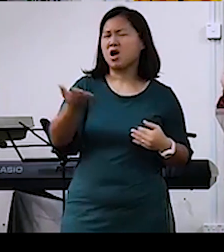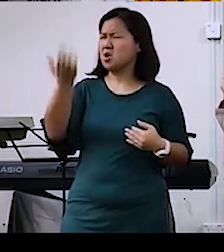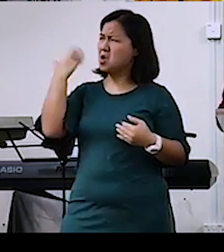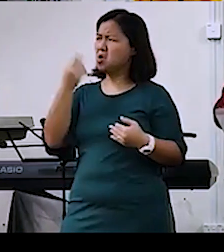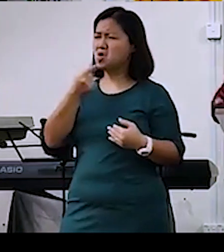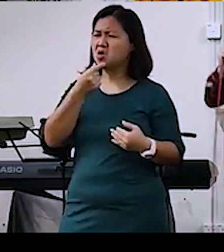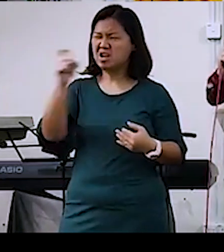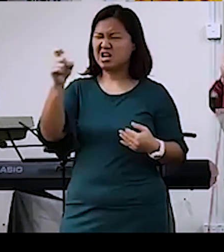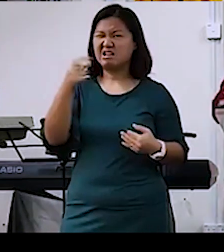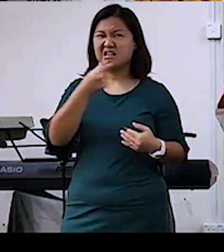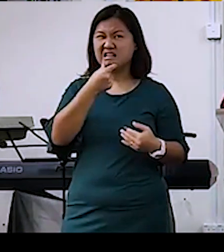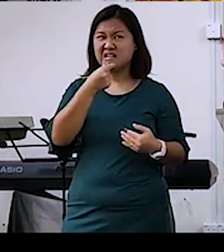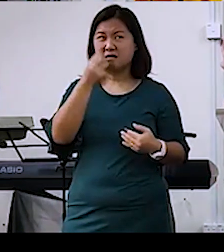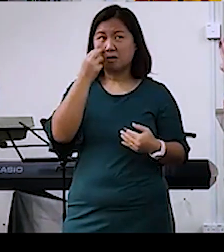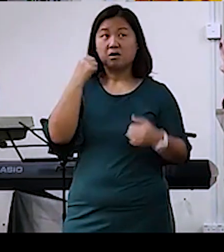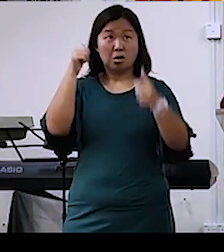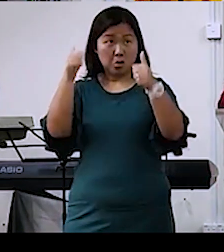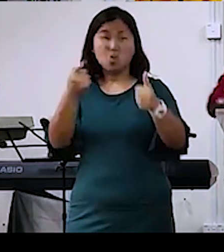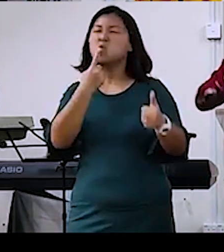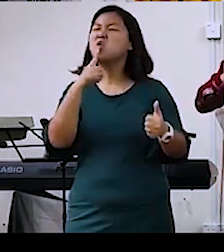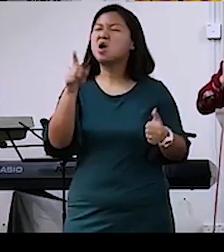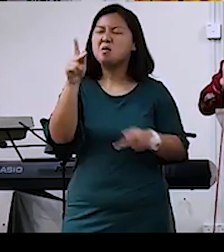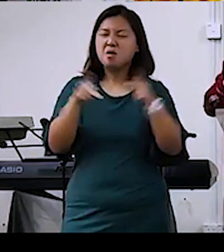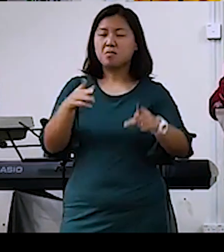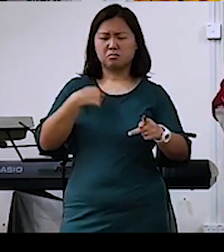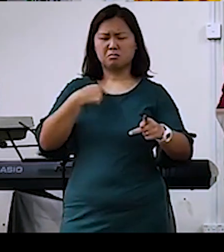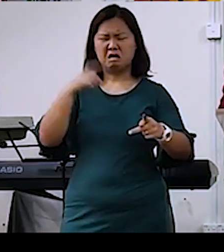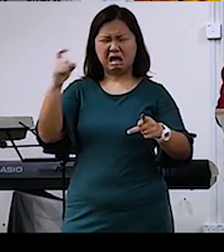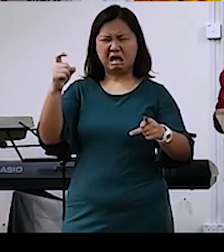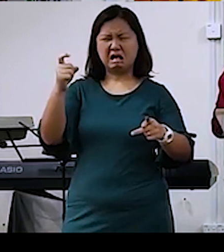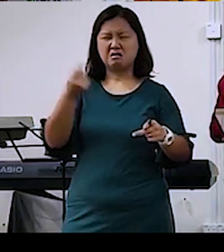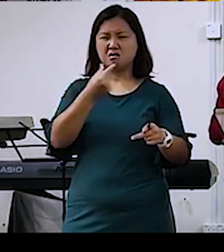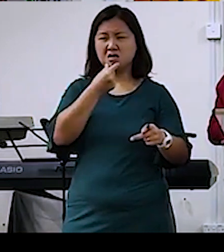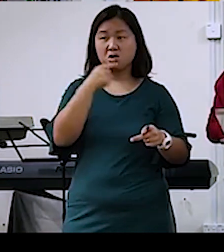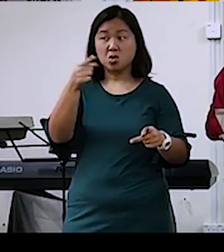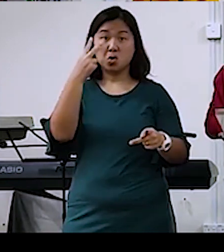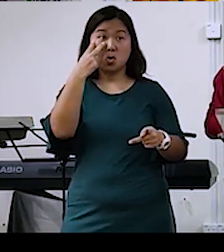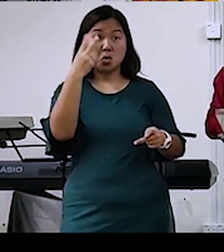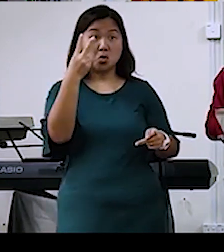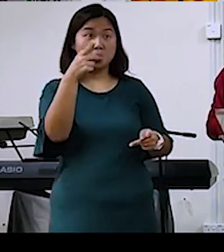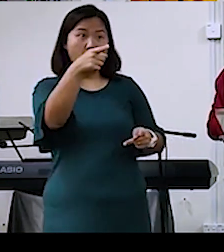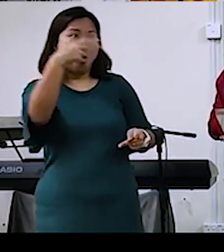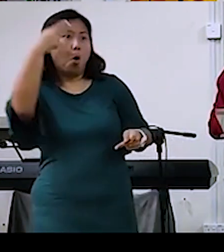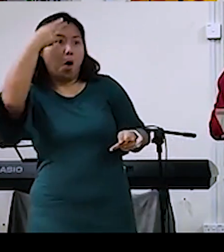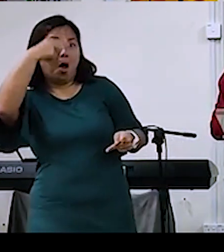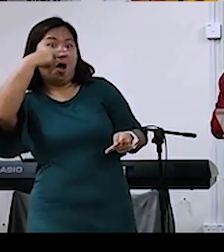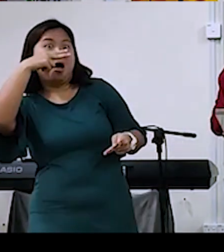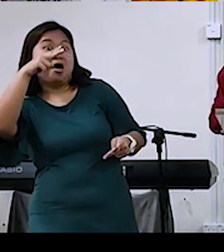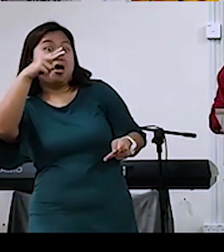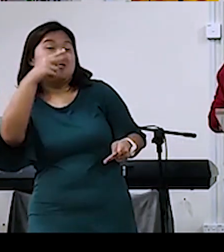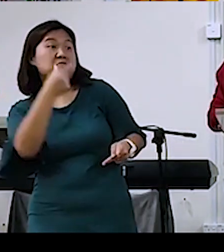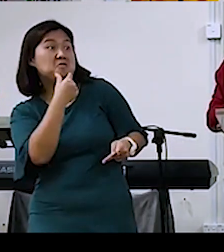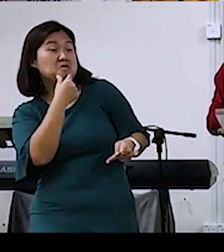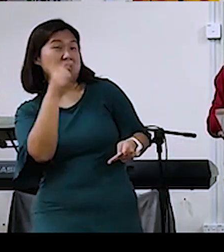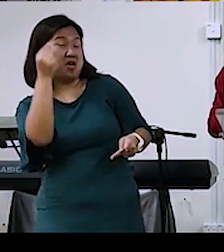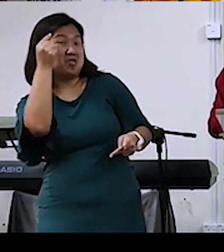ex-gay guy. You announce. That's a good announcement, bro. I'm an ex-gay guy. Then you see a hot guy. A guy that's hot to your eyes. I don't know what you see.